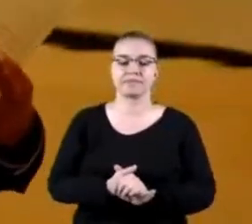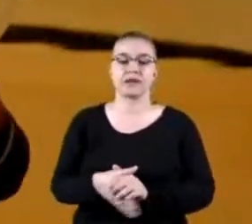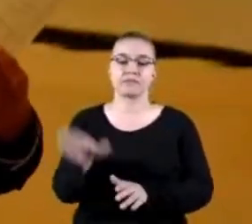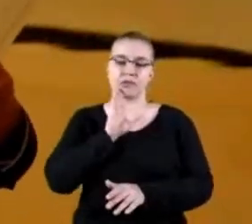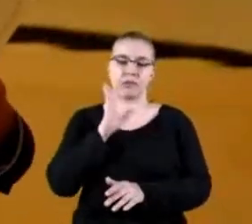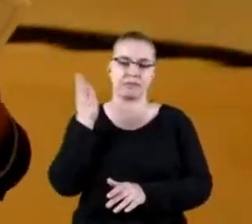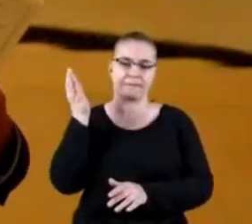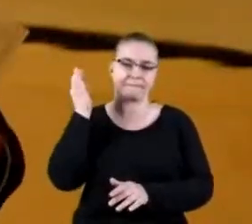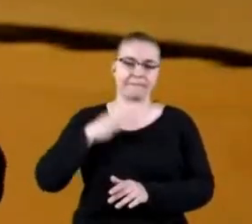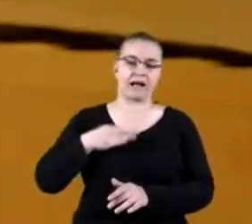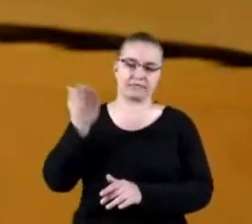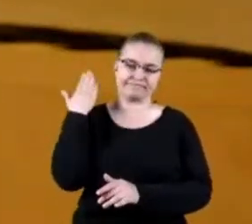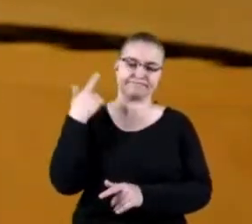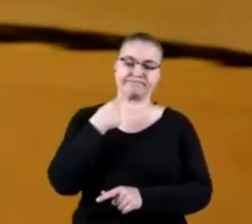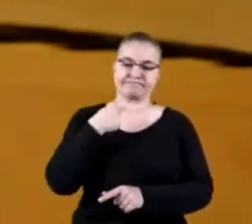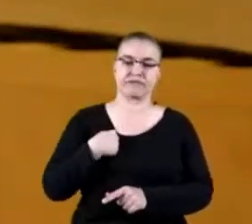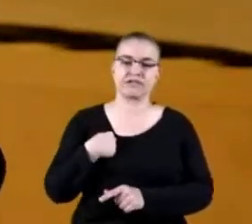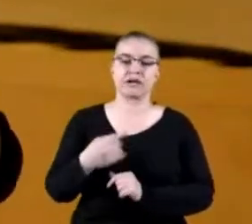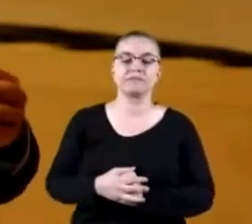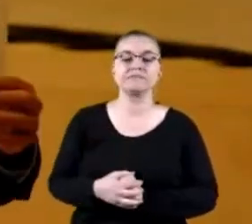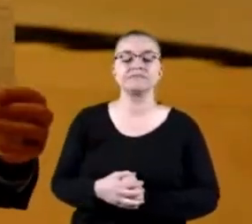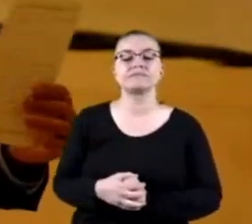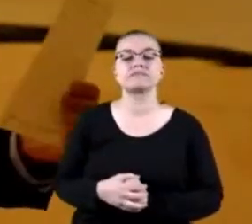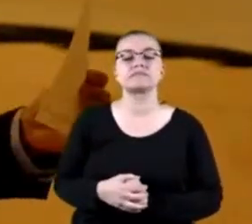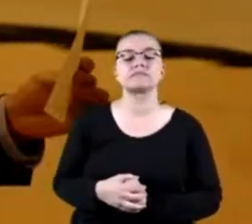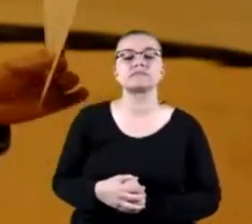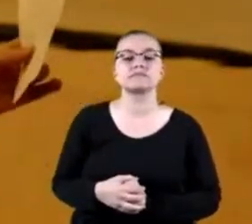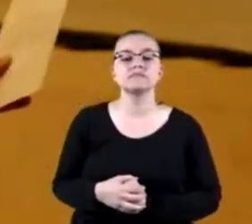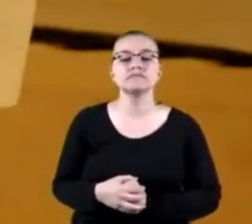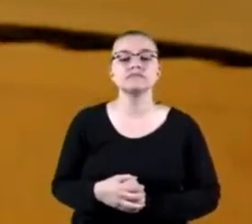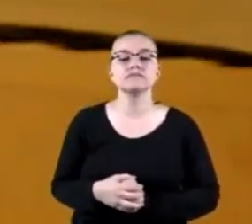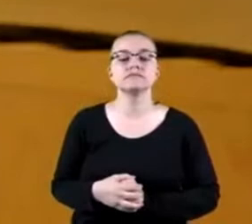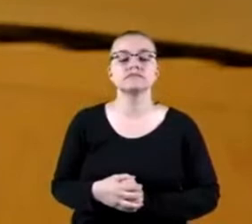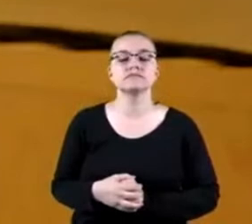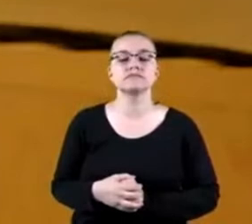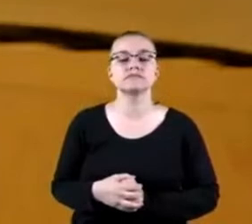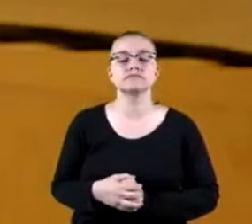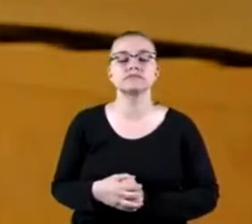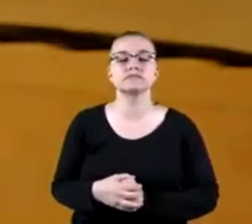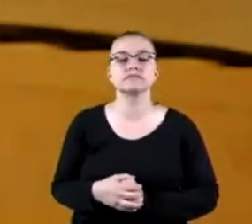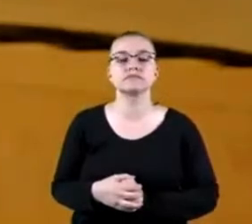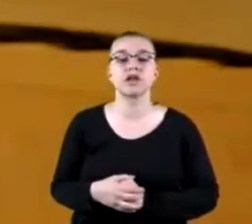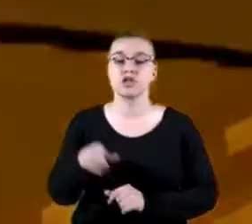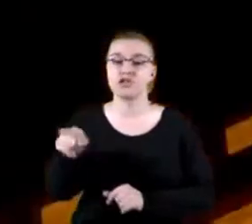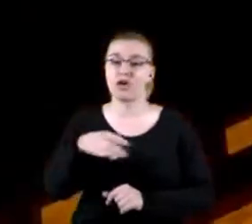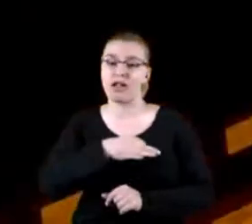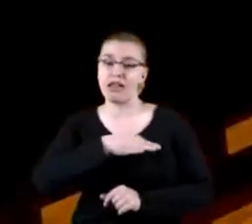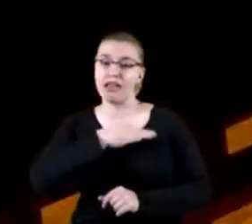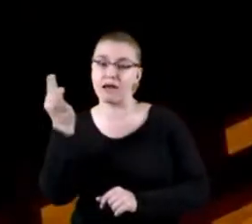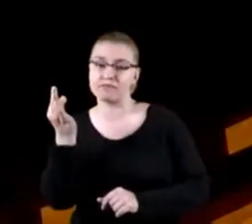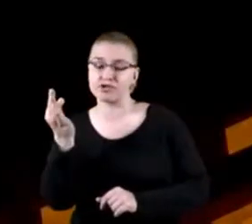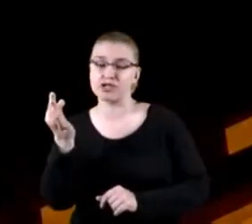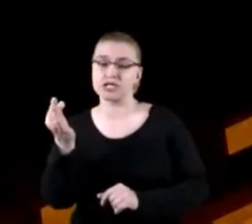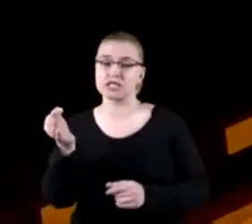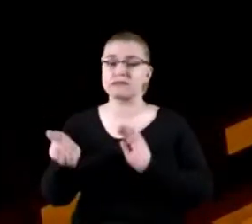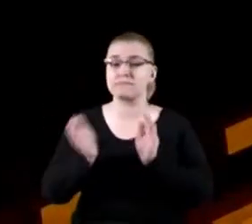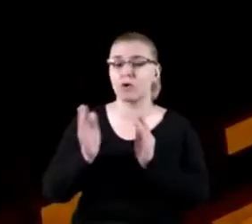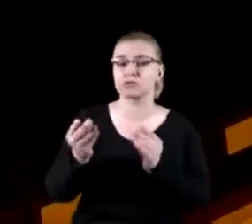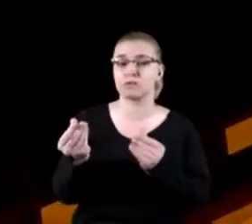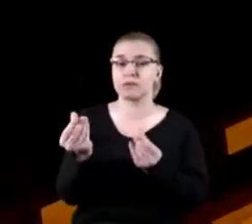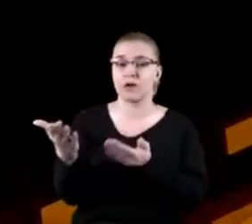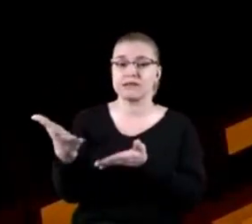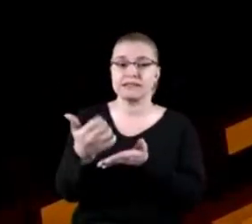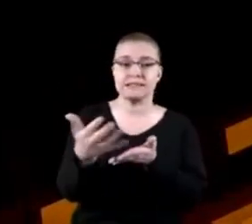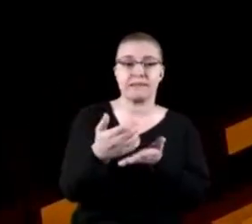not changing with every local government, and also is a better way to raise funds for international funders if you have